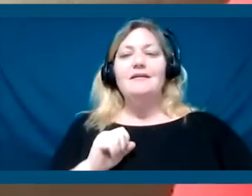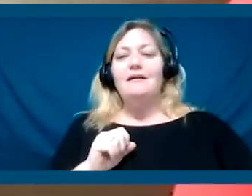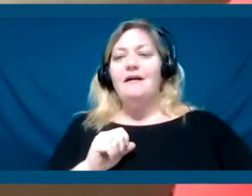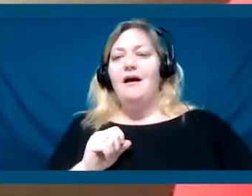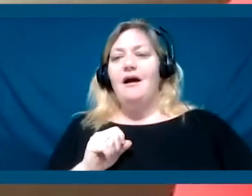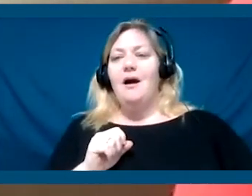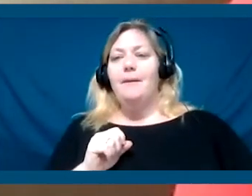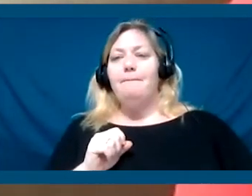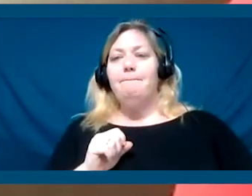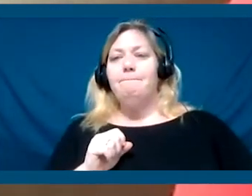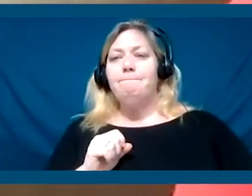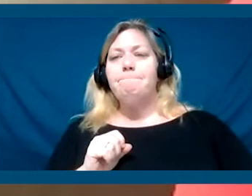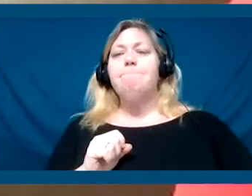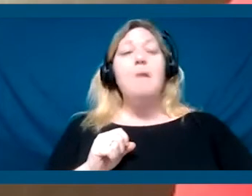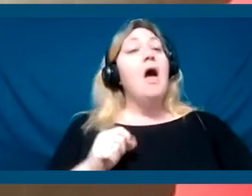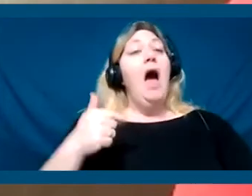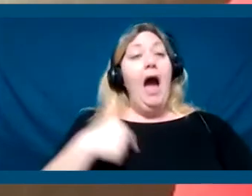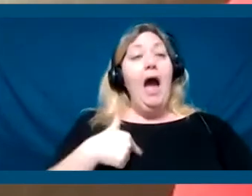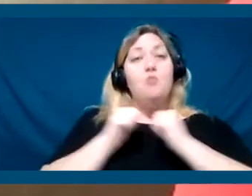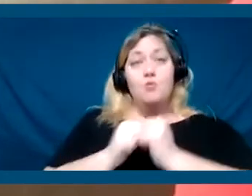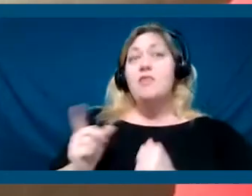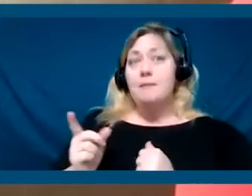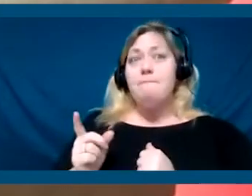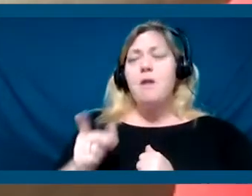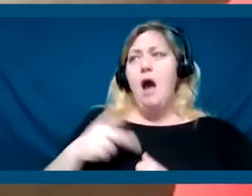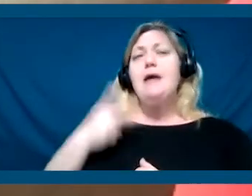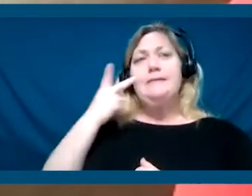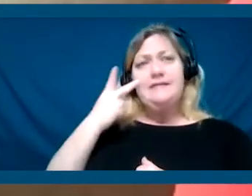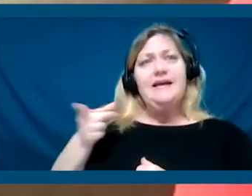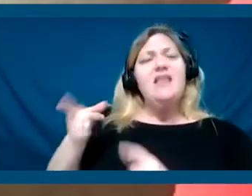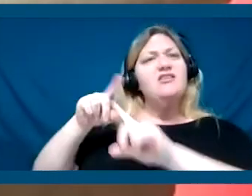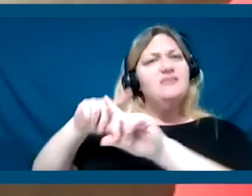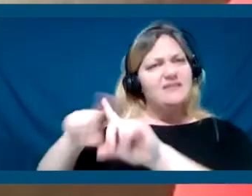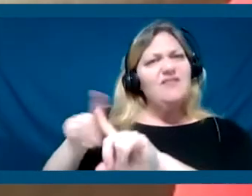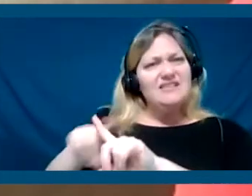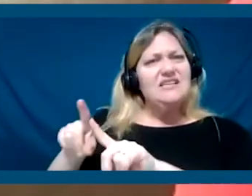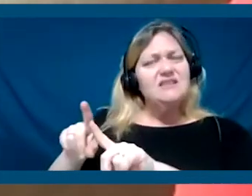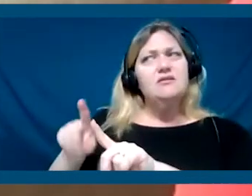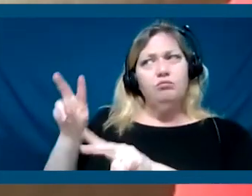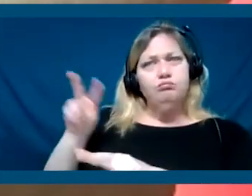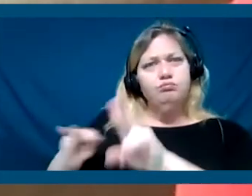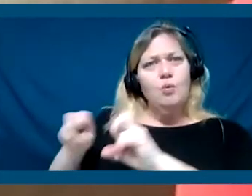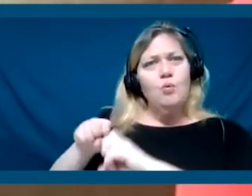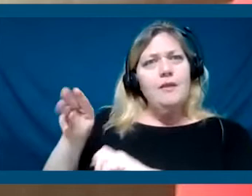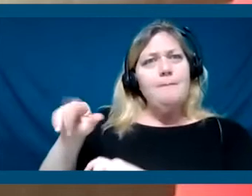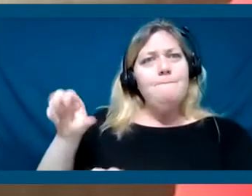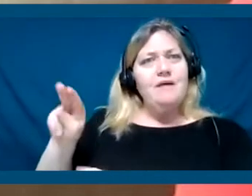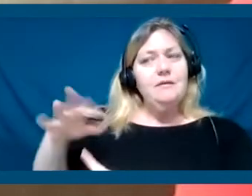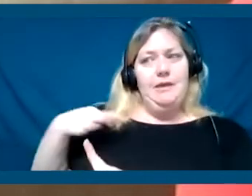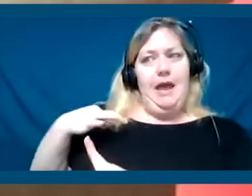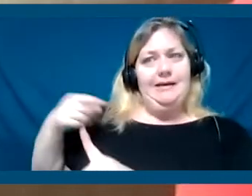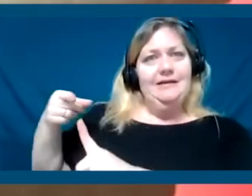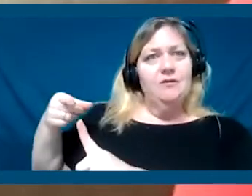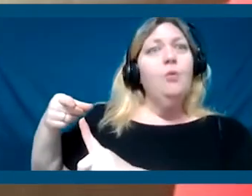I have been with him, and I see that there are some differences with Muslim candidates.